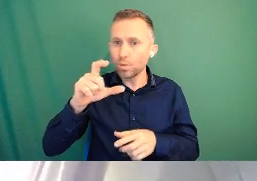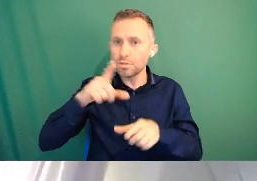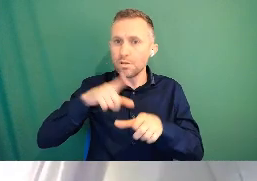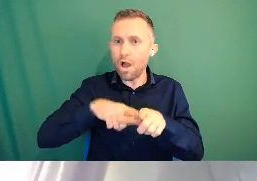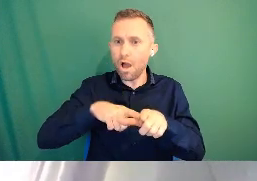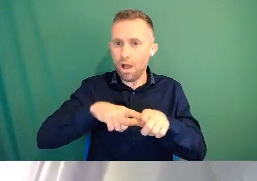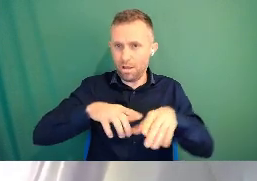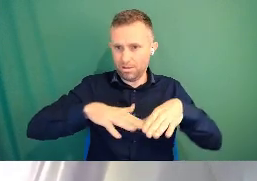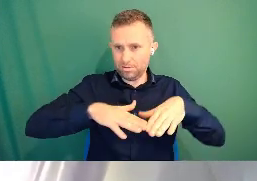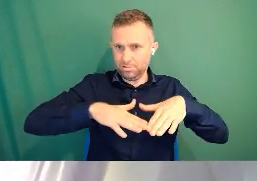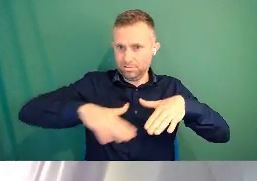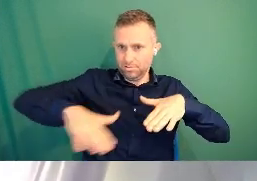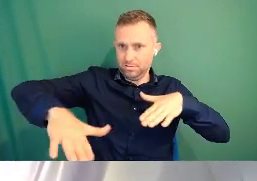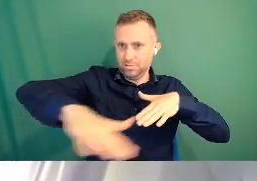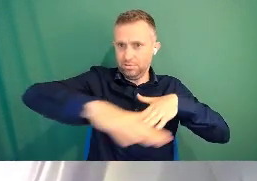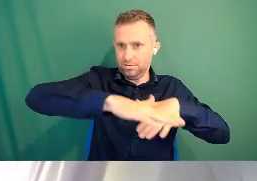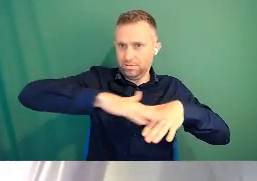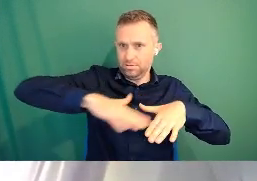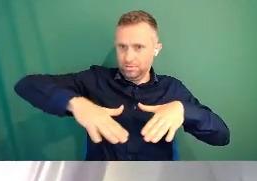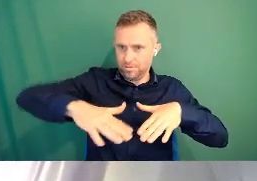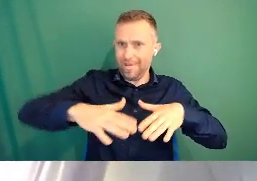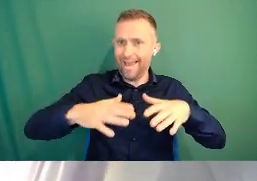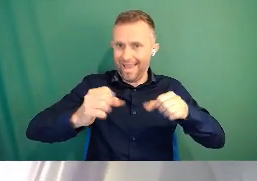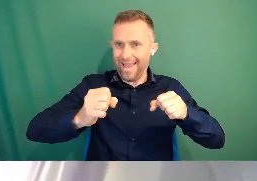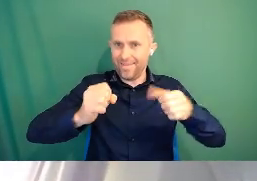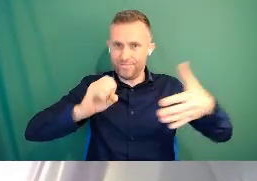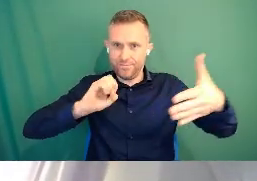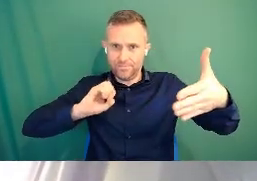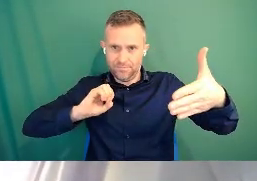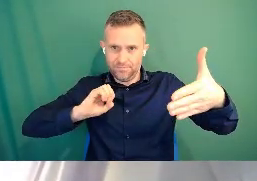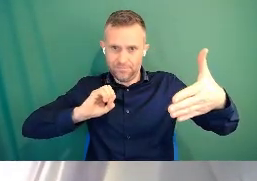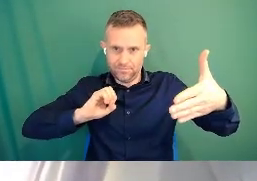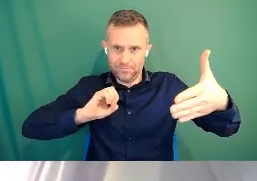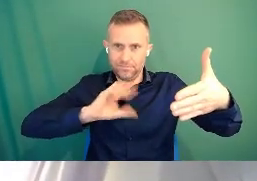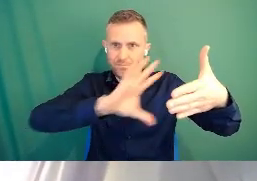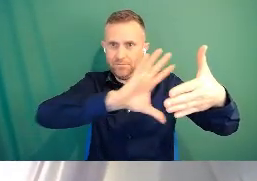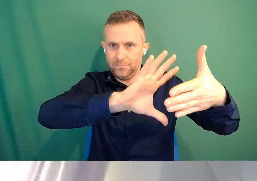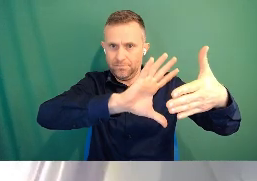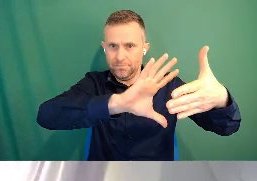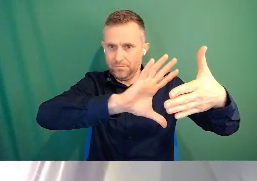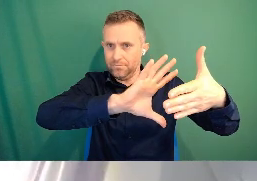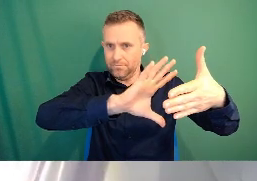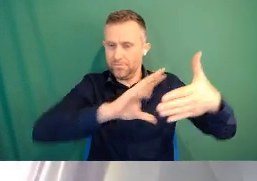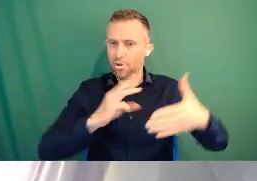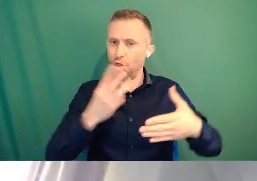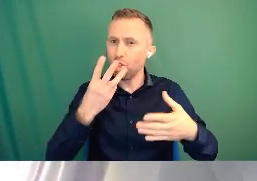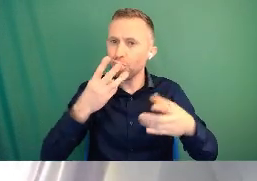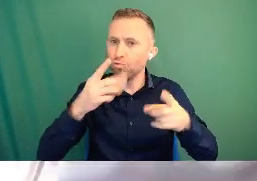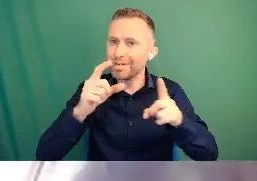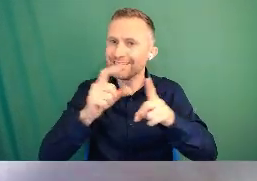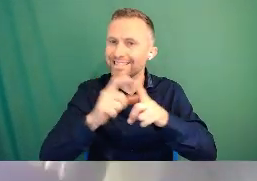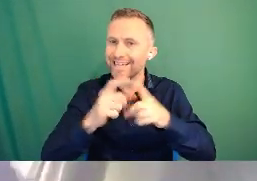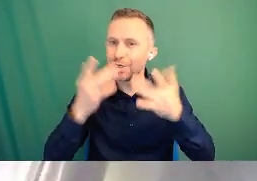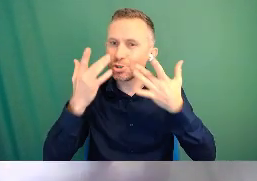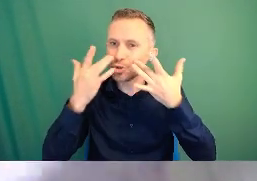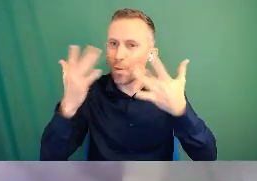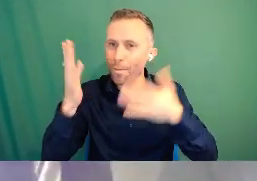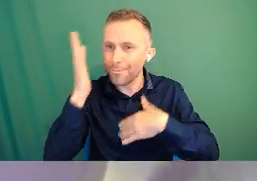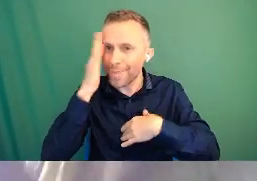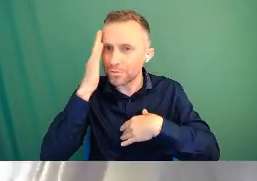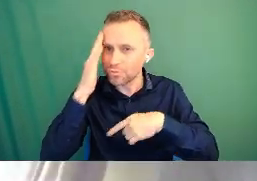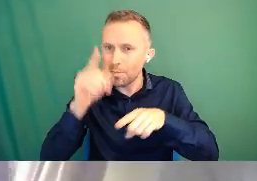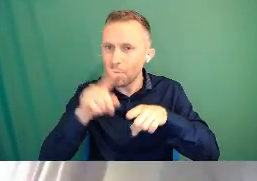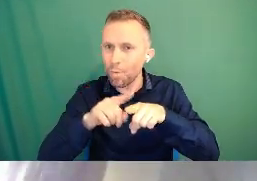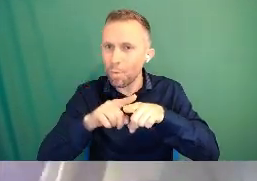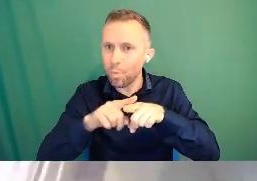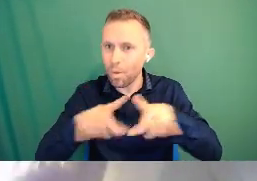there's in the courtyard on ground floor. There's a projection essentially, which has 3D panoramics